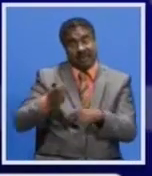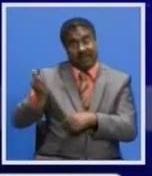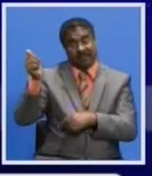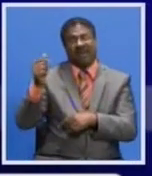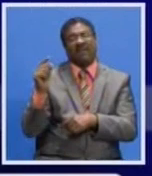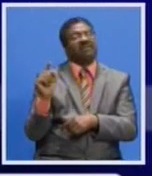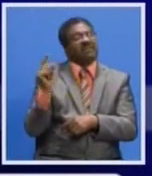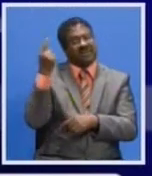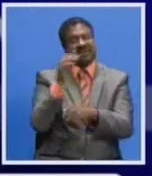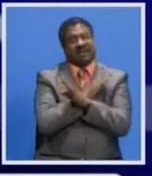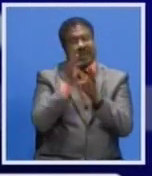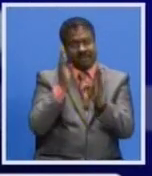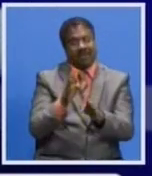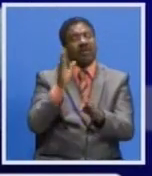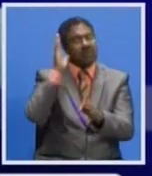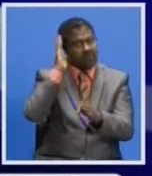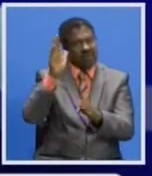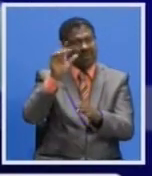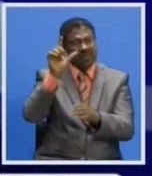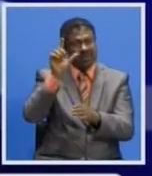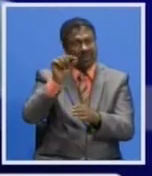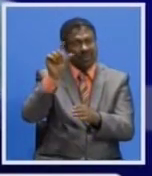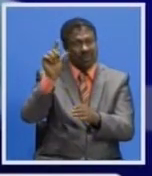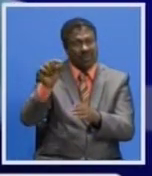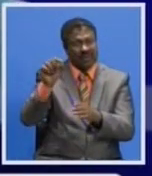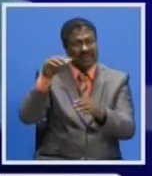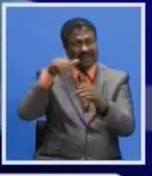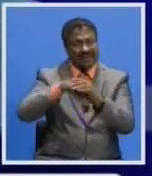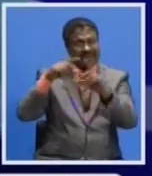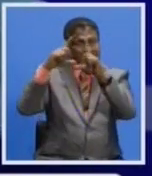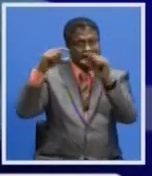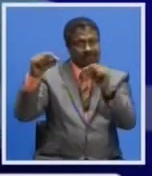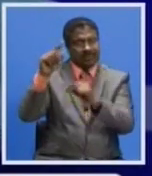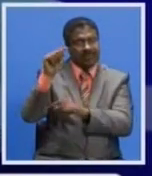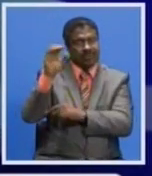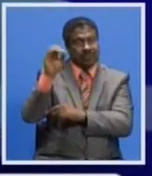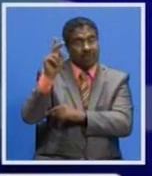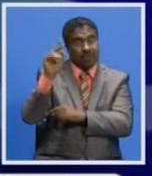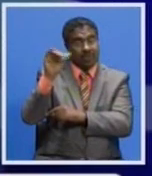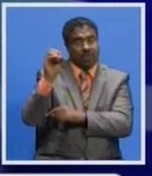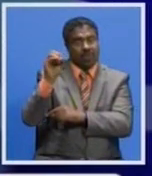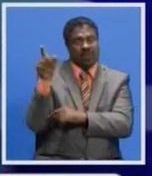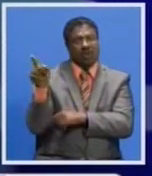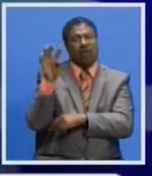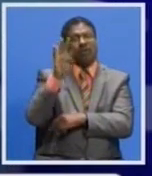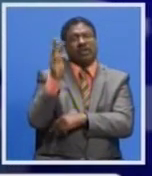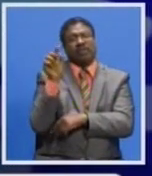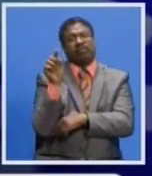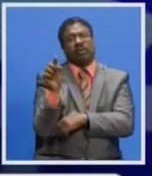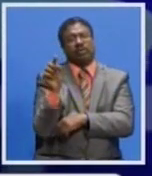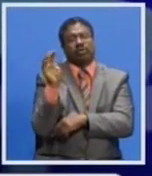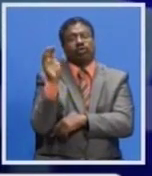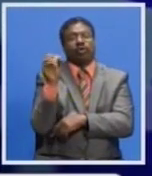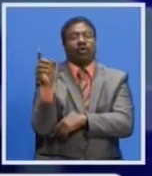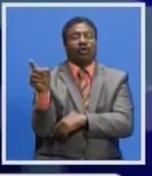only Zambian athlete to have qualified for the 2020 Tokyo Olympic Games, clocked 46.01 seconds.